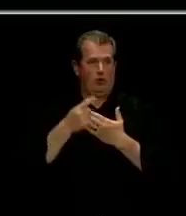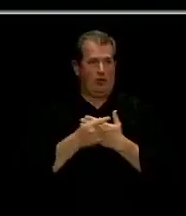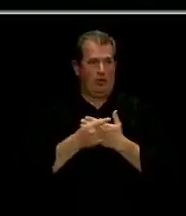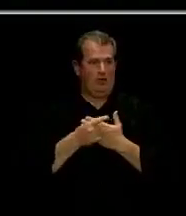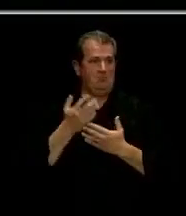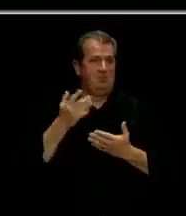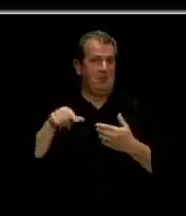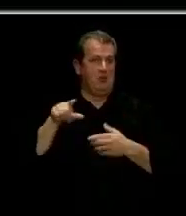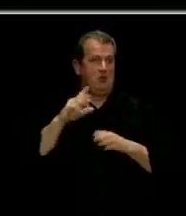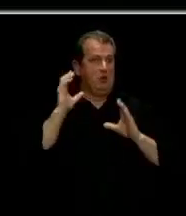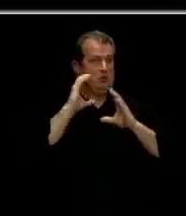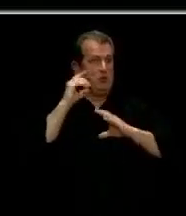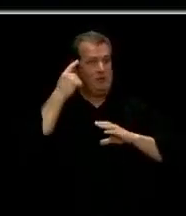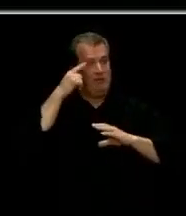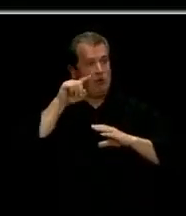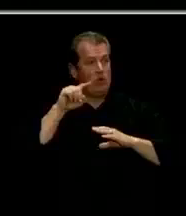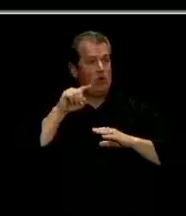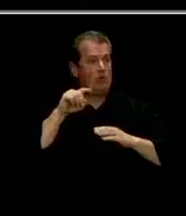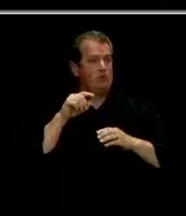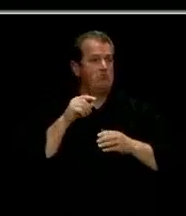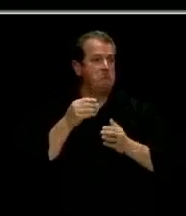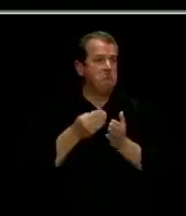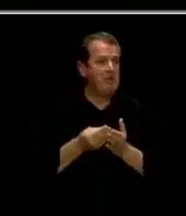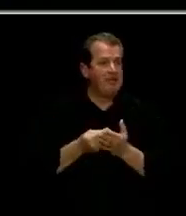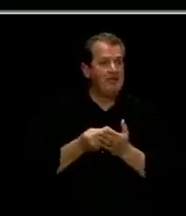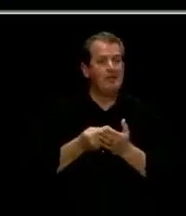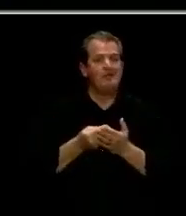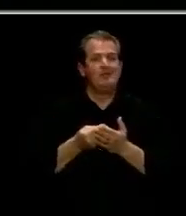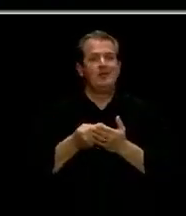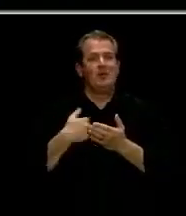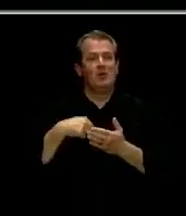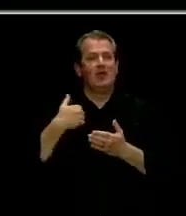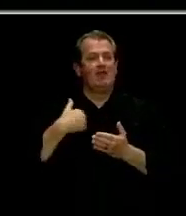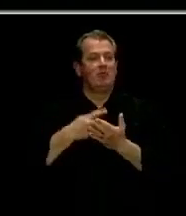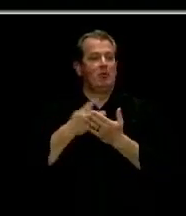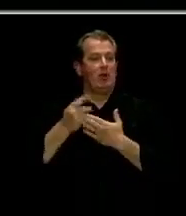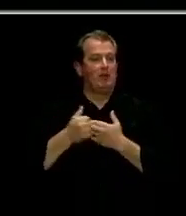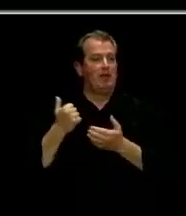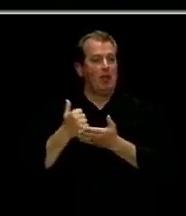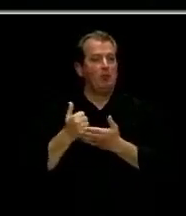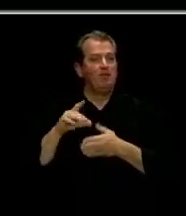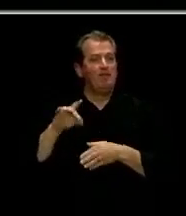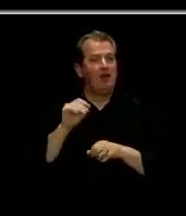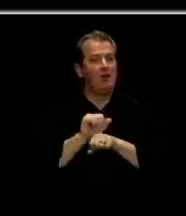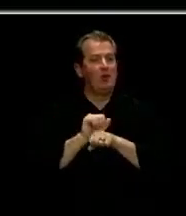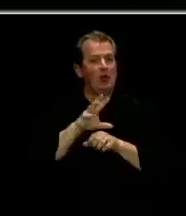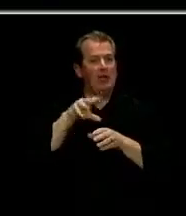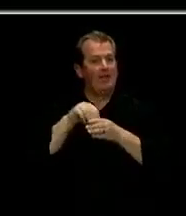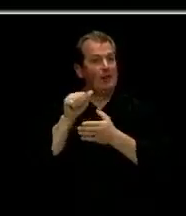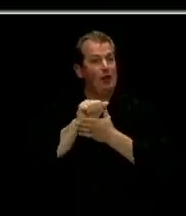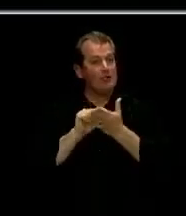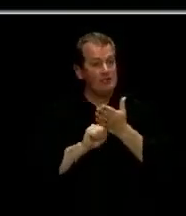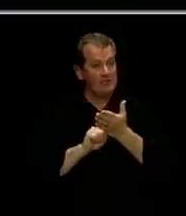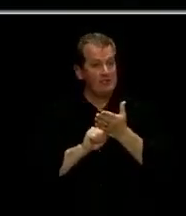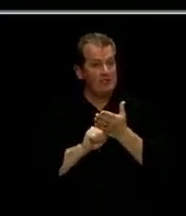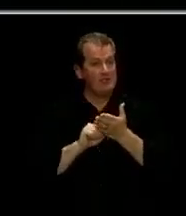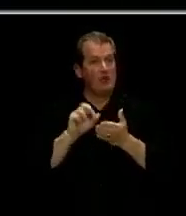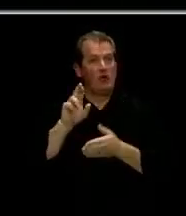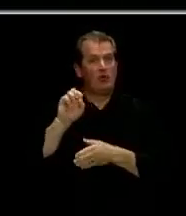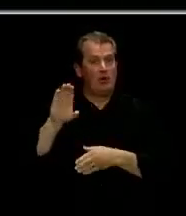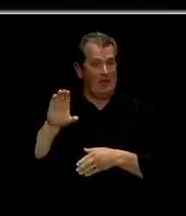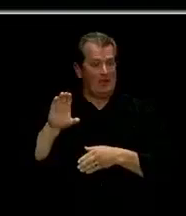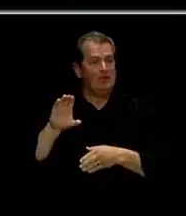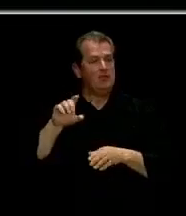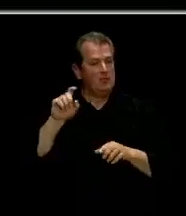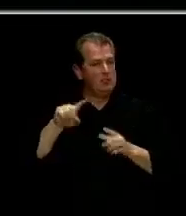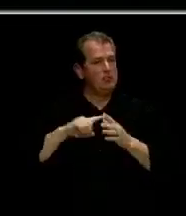wage employment find competitive integrated employment in the areas of recreation and the arts. That's new. You should be hearing